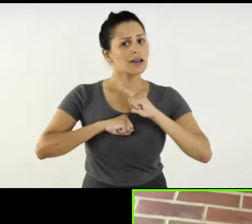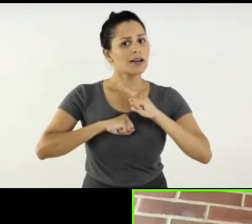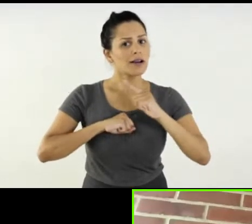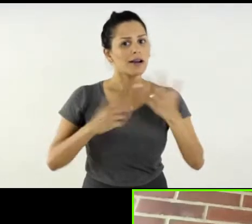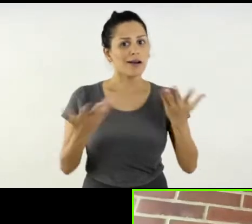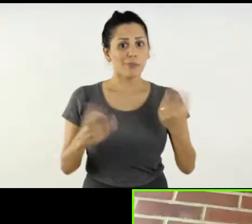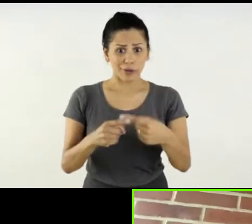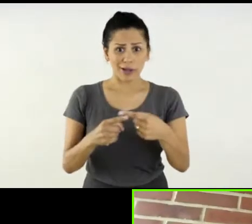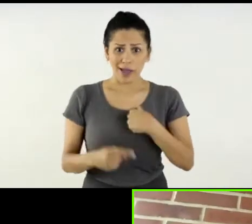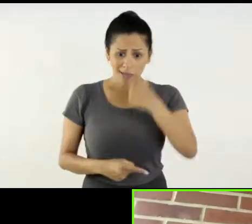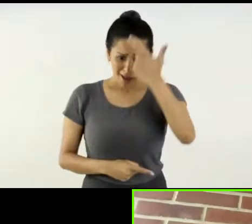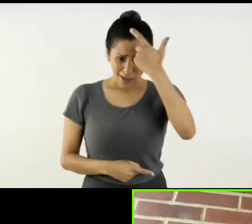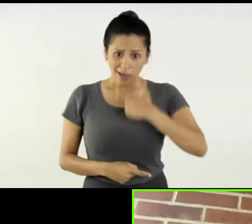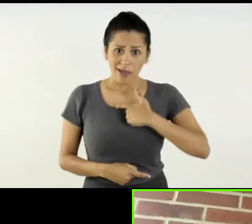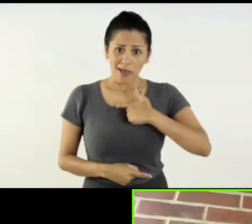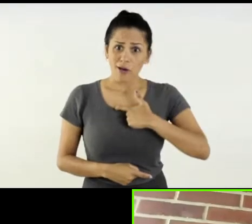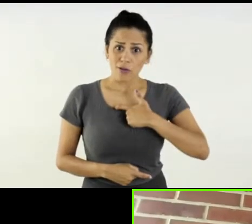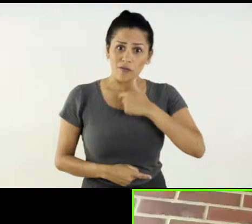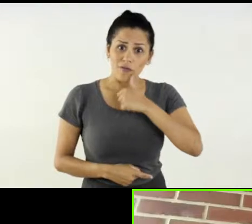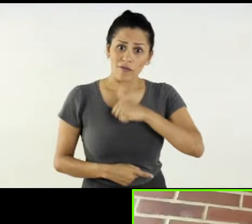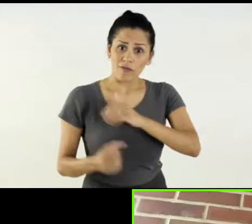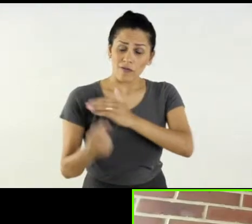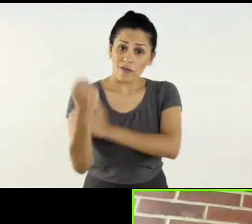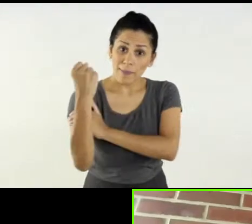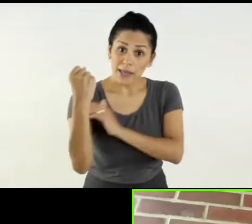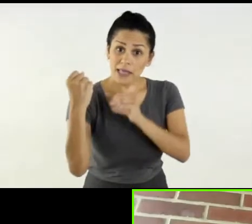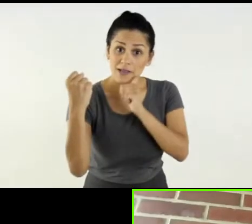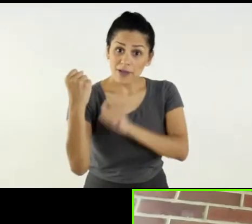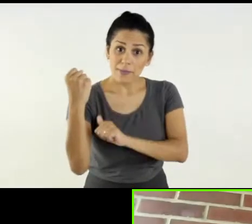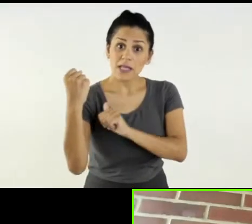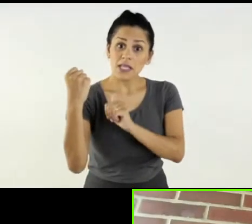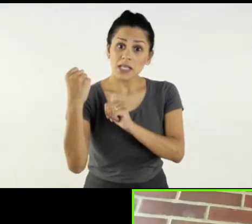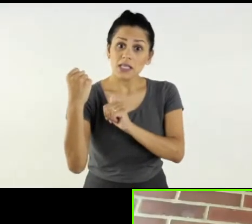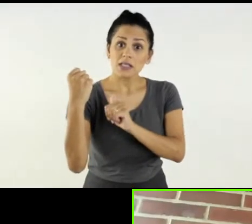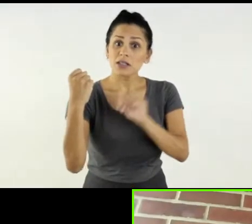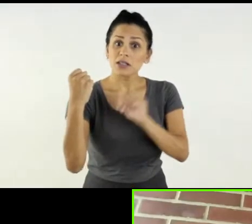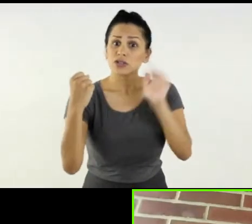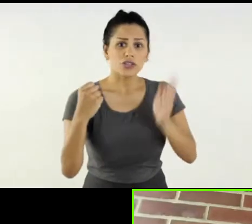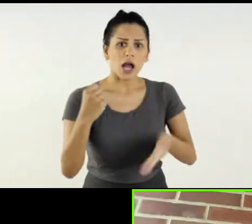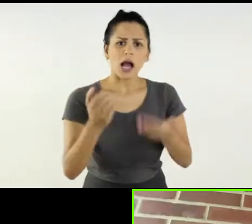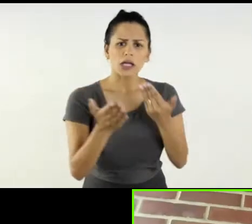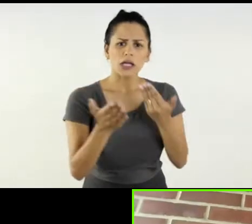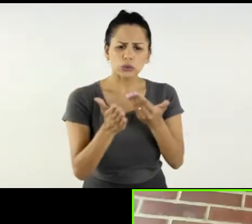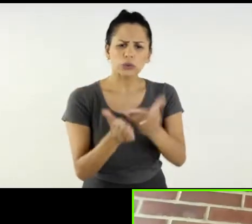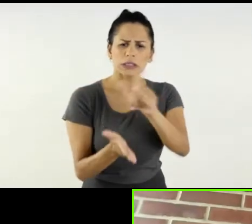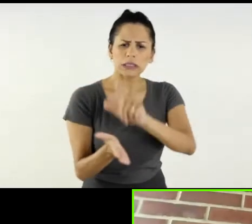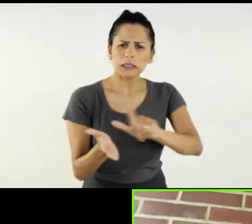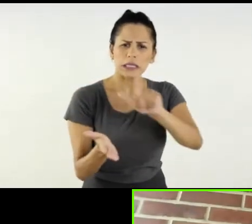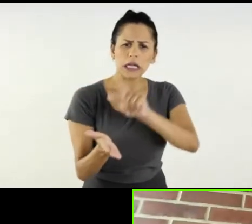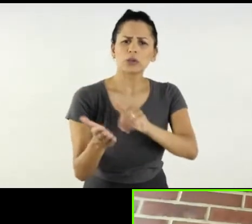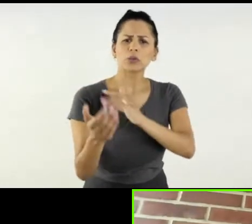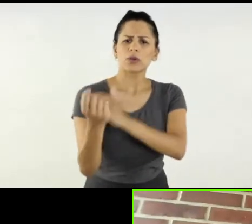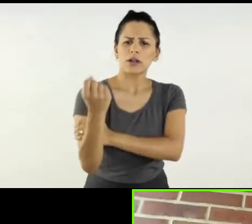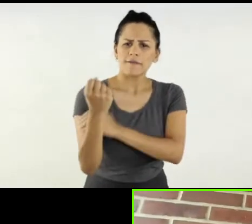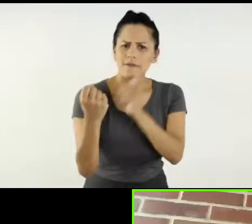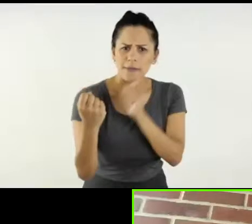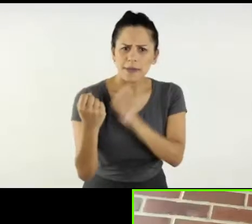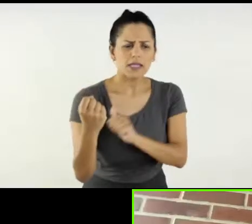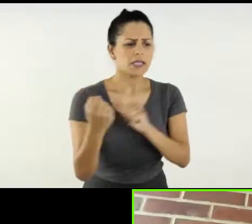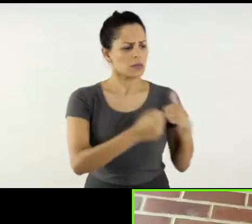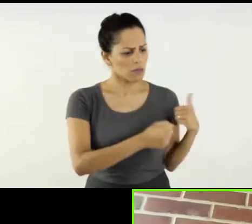feminist literature for as long as I can remember. So I want to be really sort of honest about what that process was like and what it